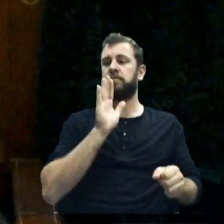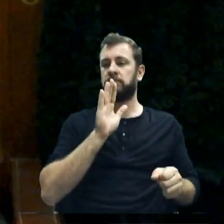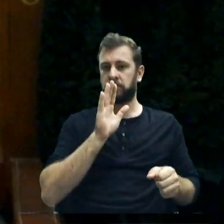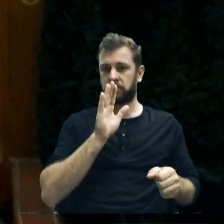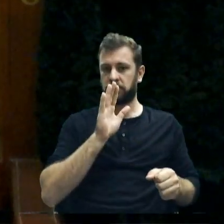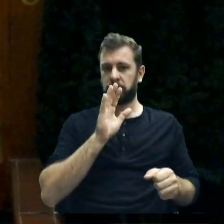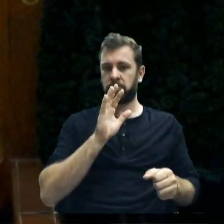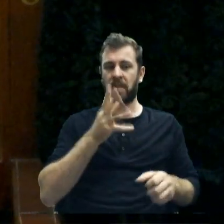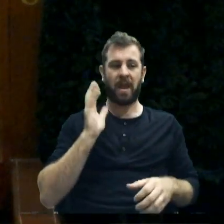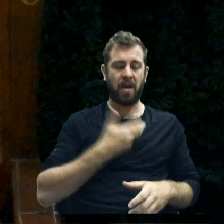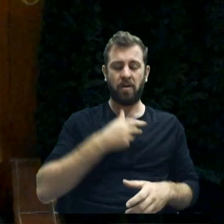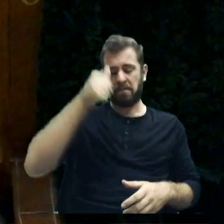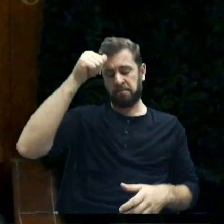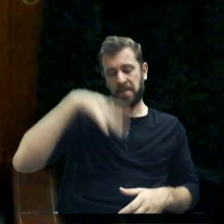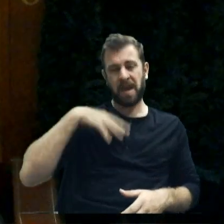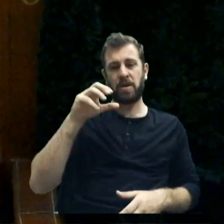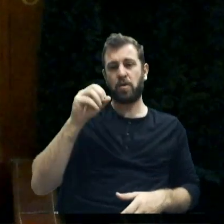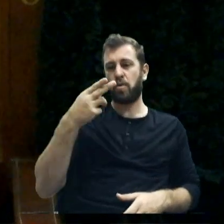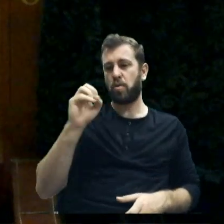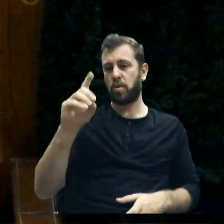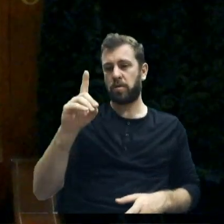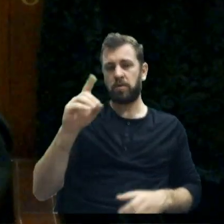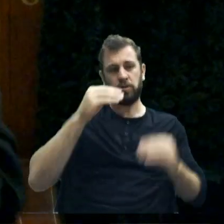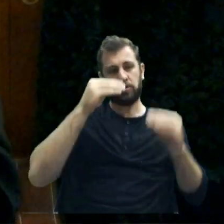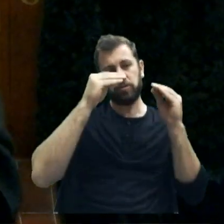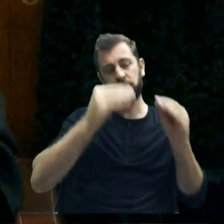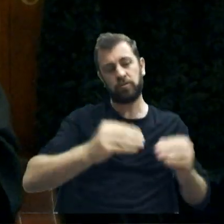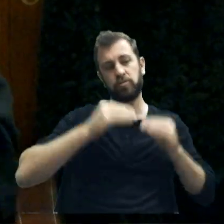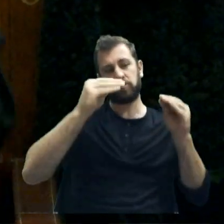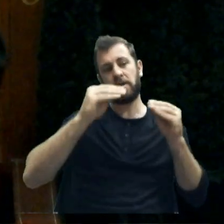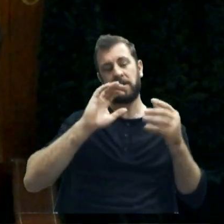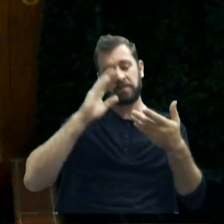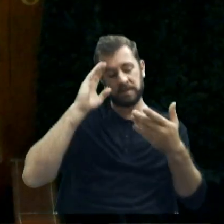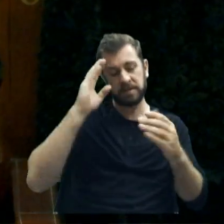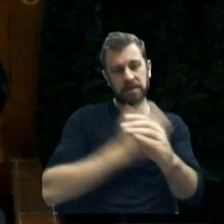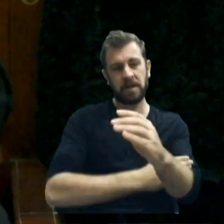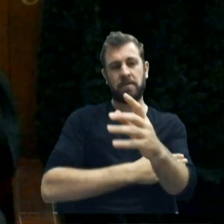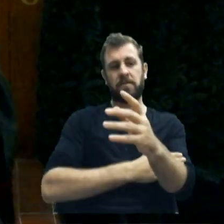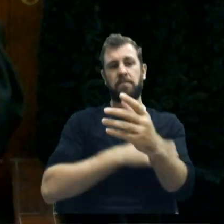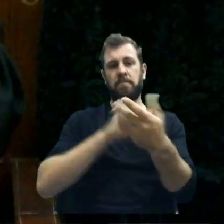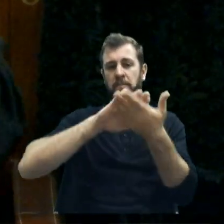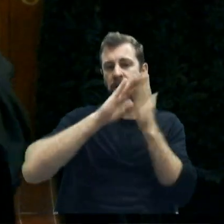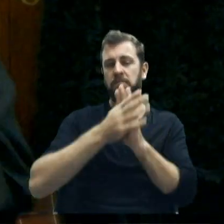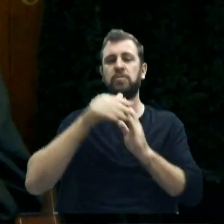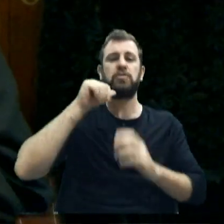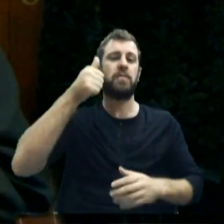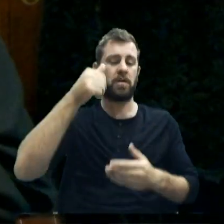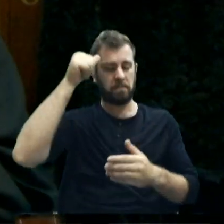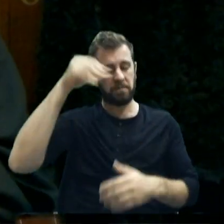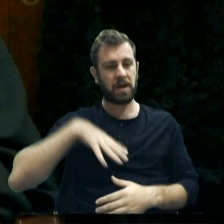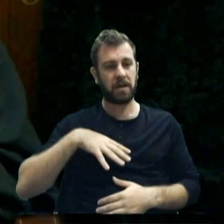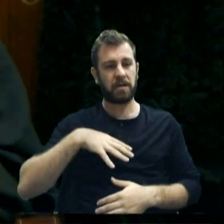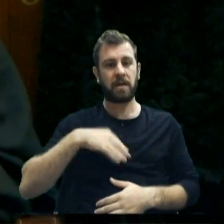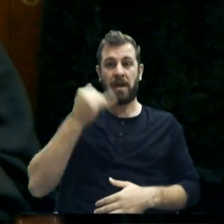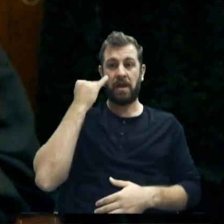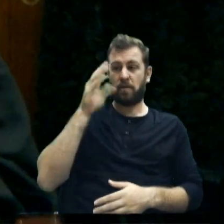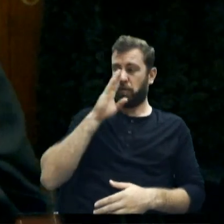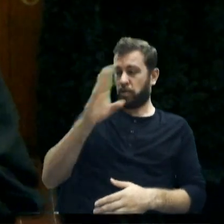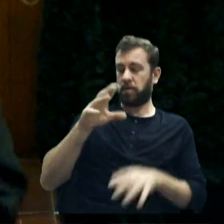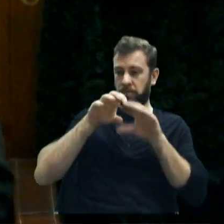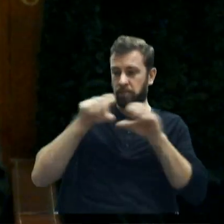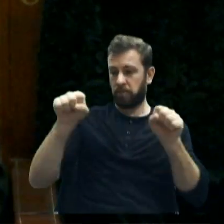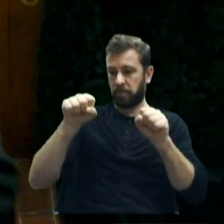Let's train our sons to be tomorrow's men, inshallah. Because the reality is, if you look at Imam Hussein's circle